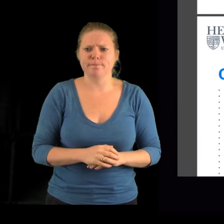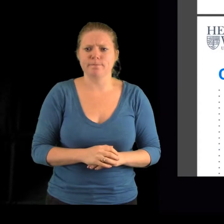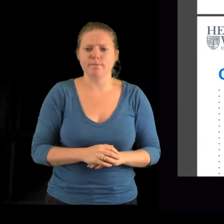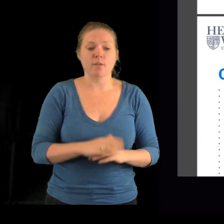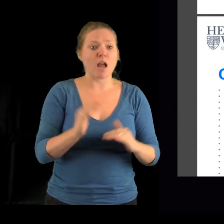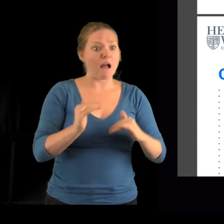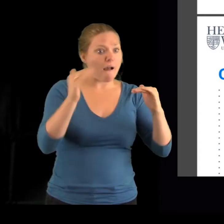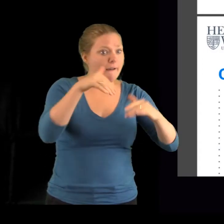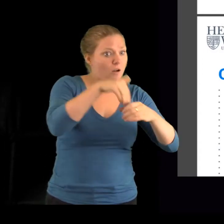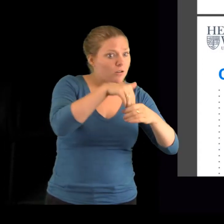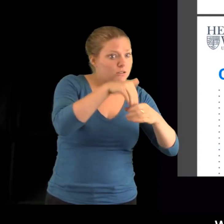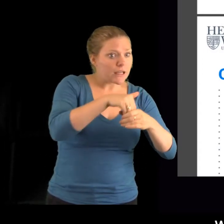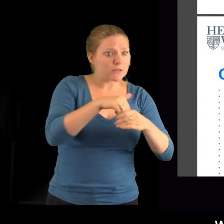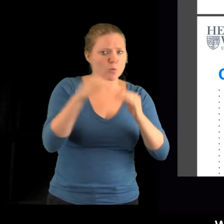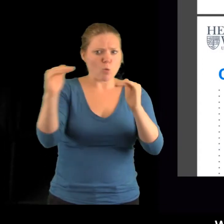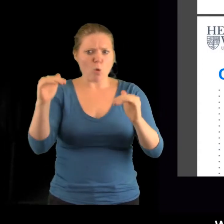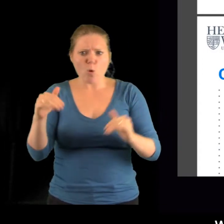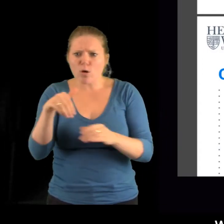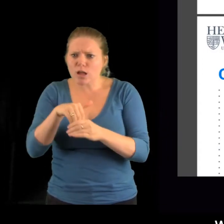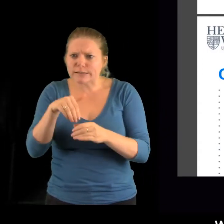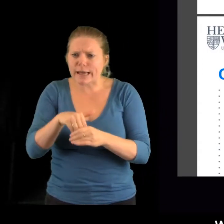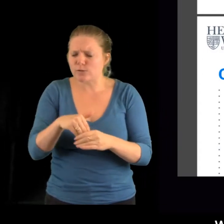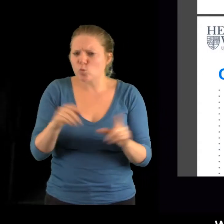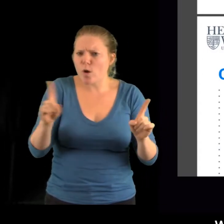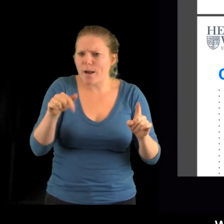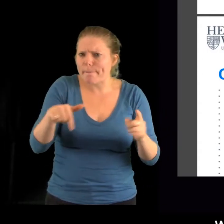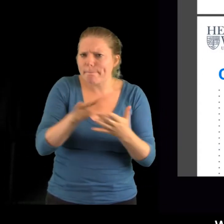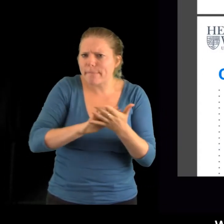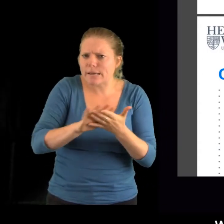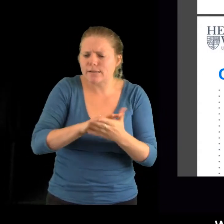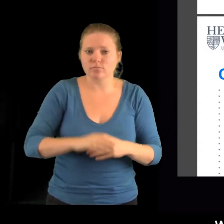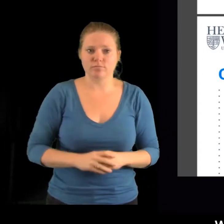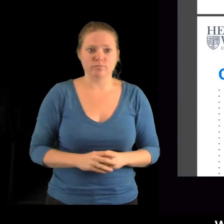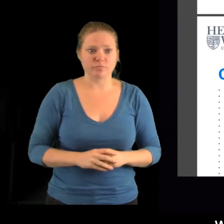context communication? What is